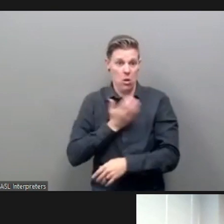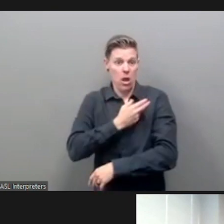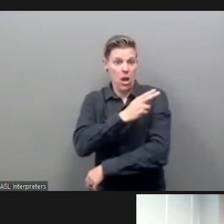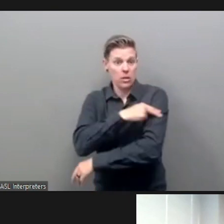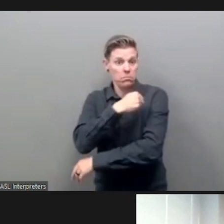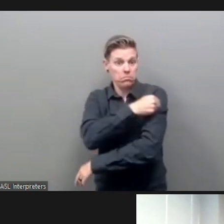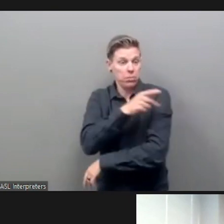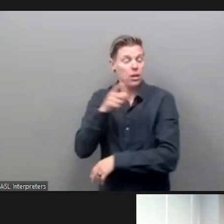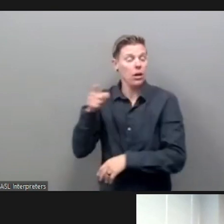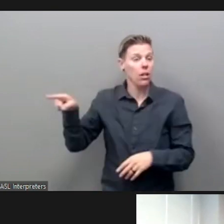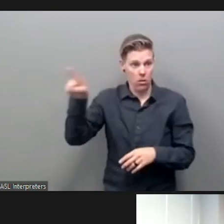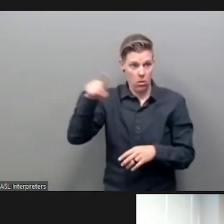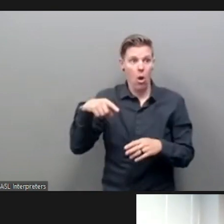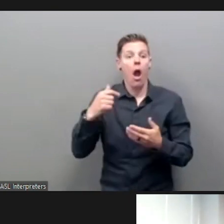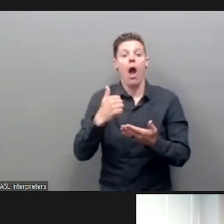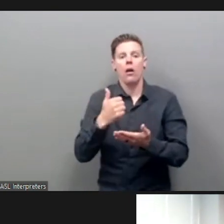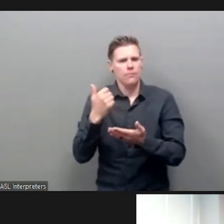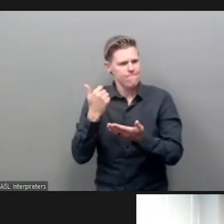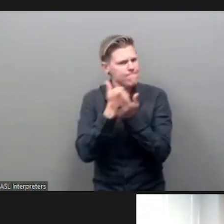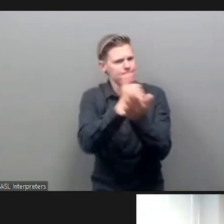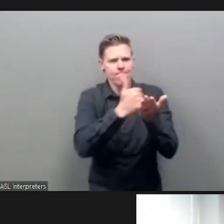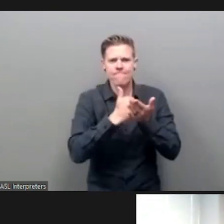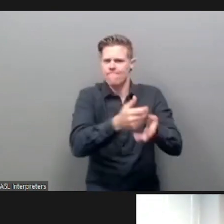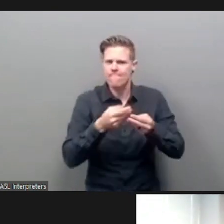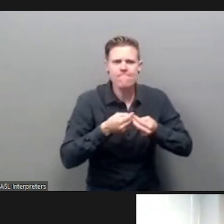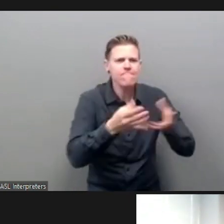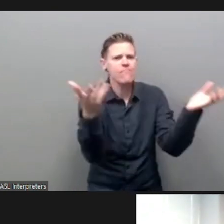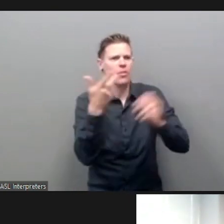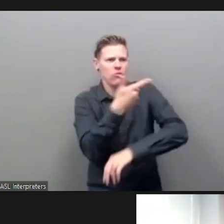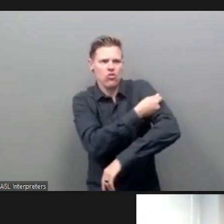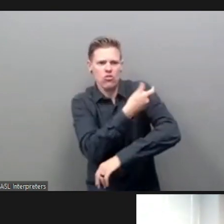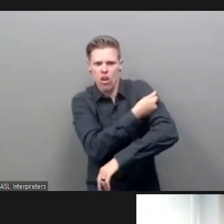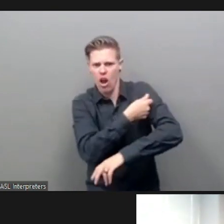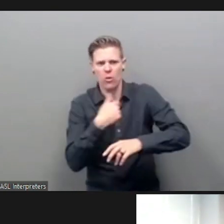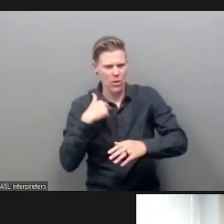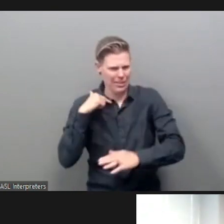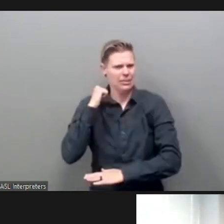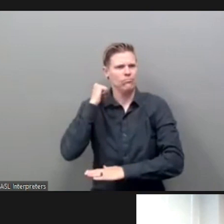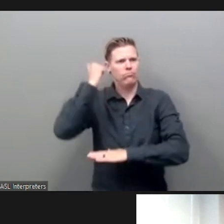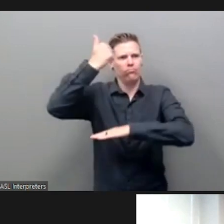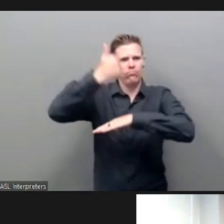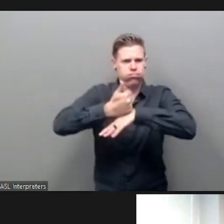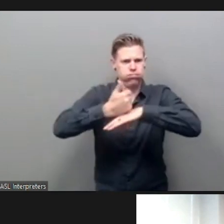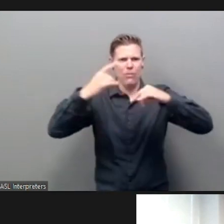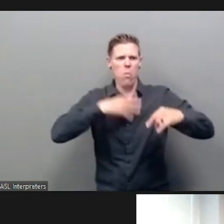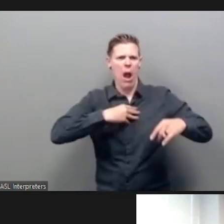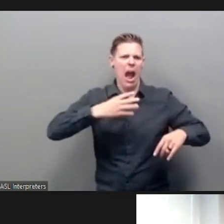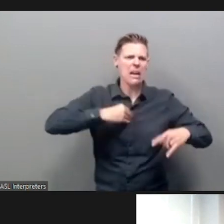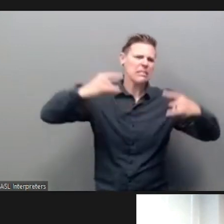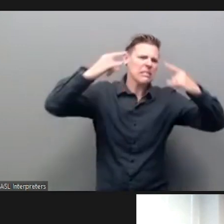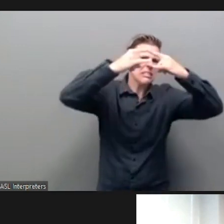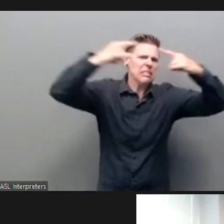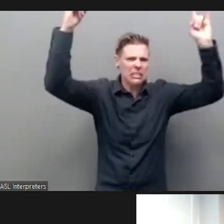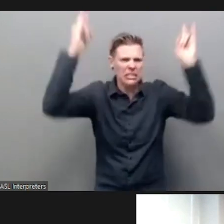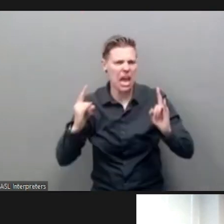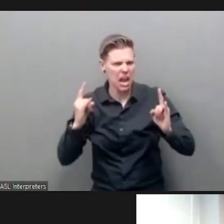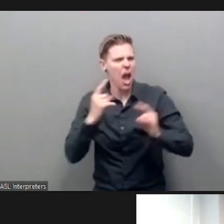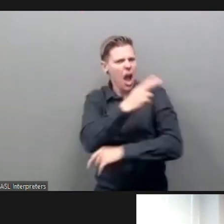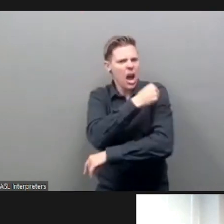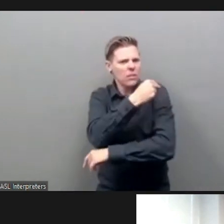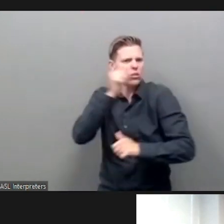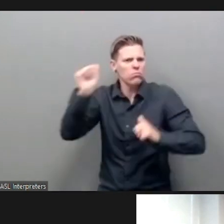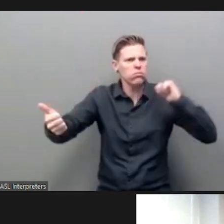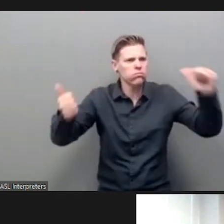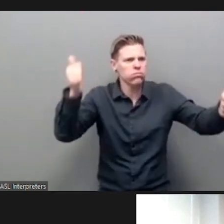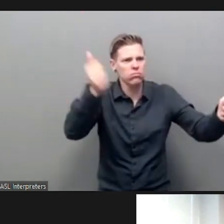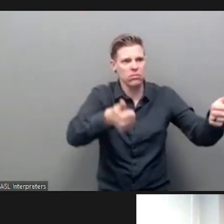give vaccines at very large sites, and we were super grateful for that. But, we're not, they're not in a situation